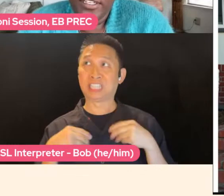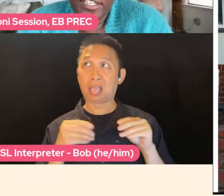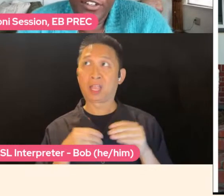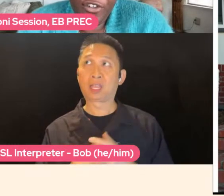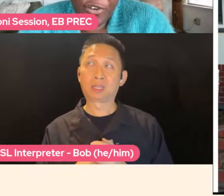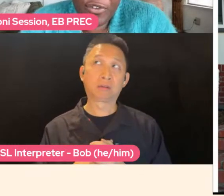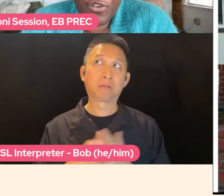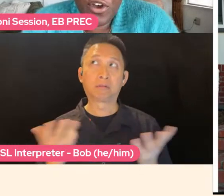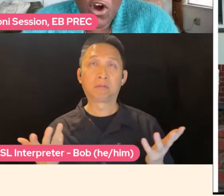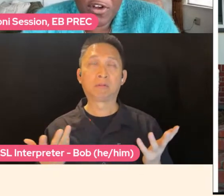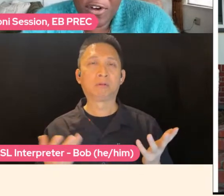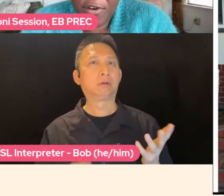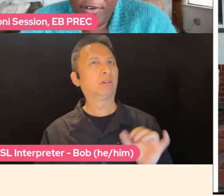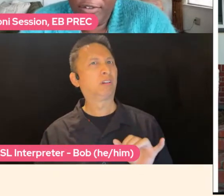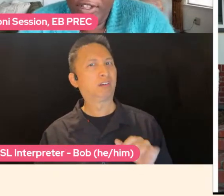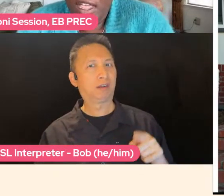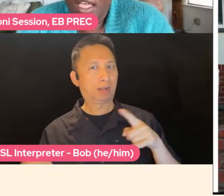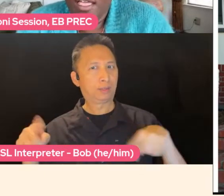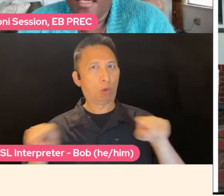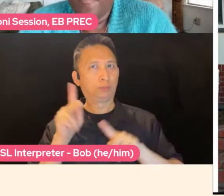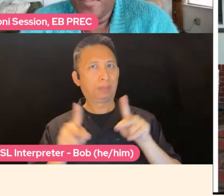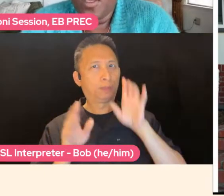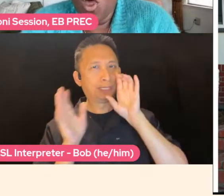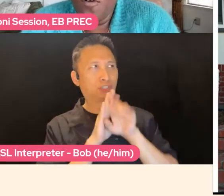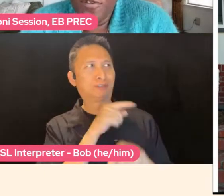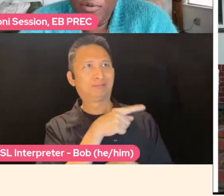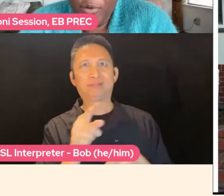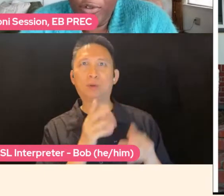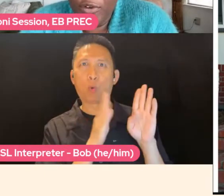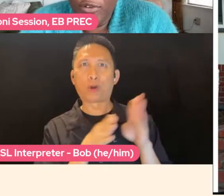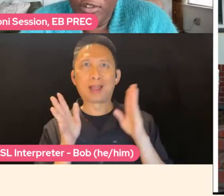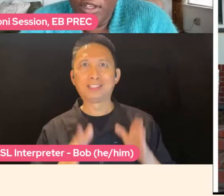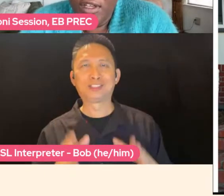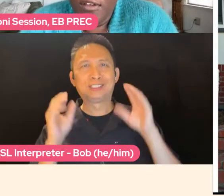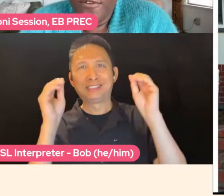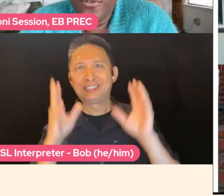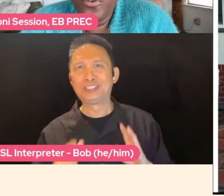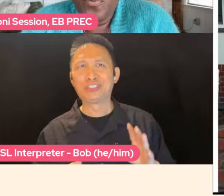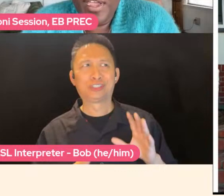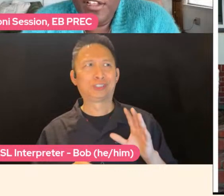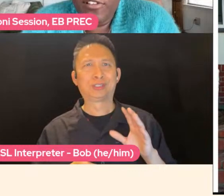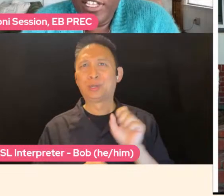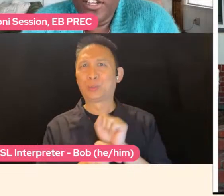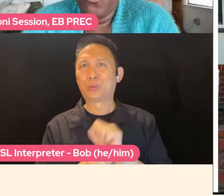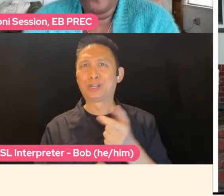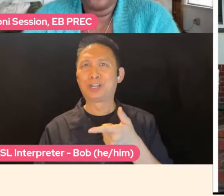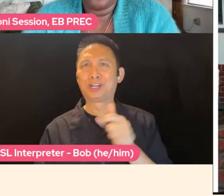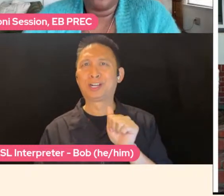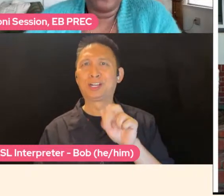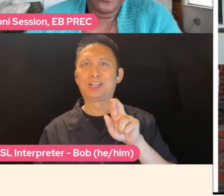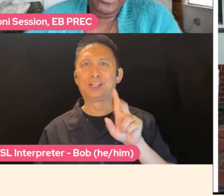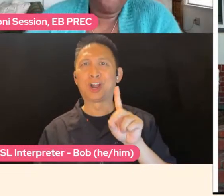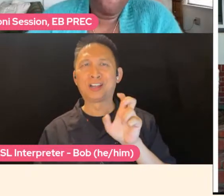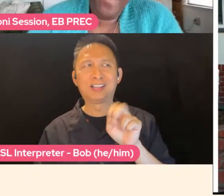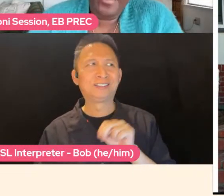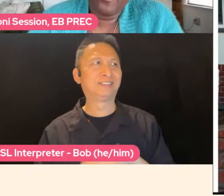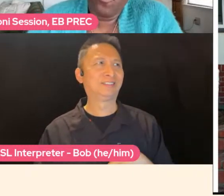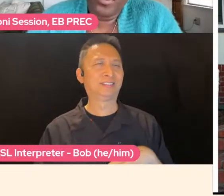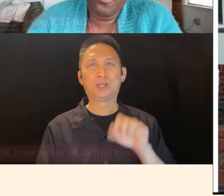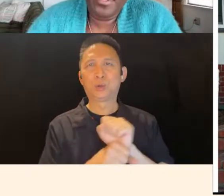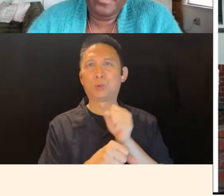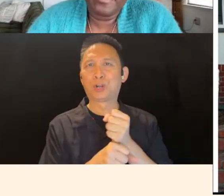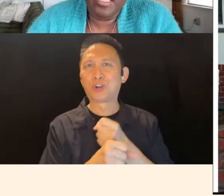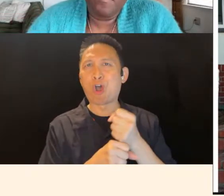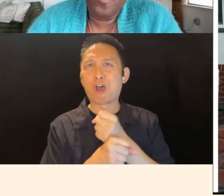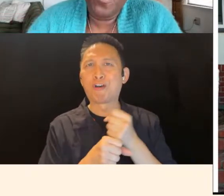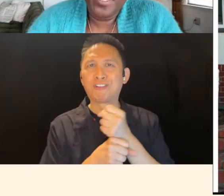organizers, teachers, gardeners, coffee roasters, folks who regularly contribute to the community. In fact,